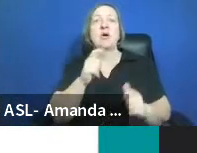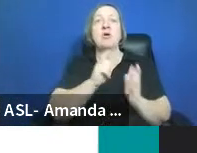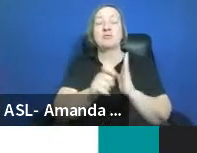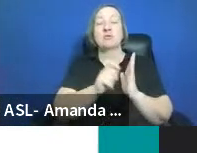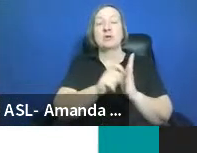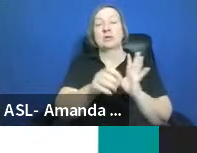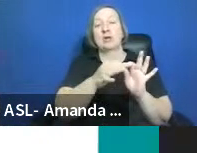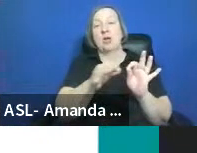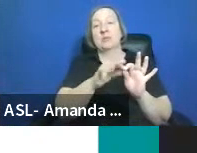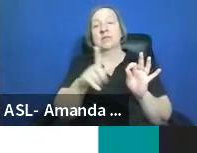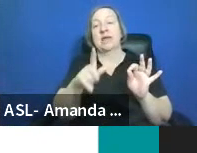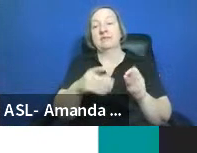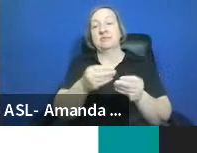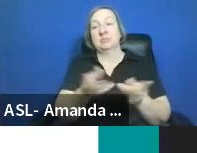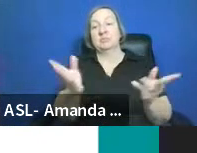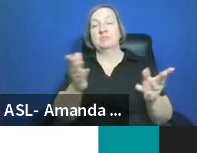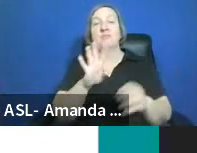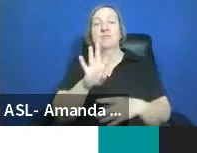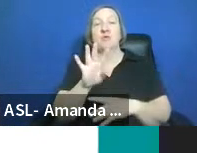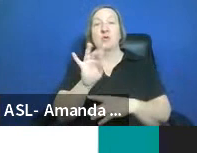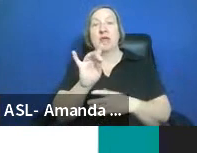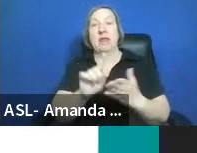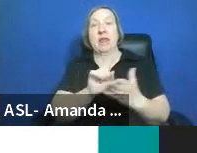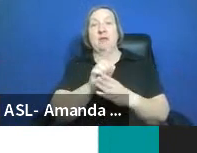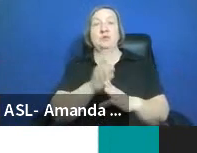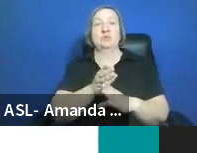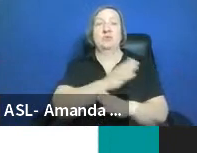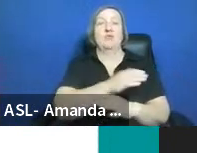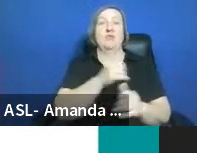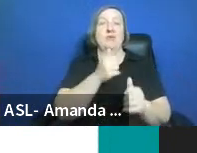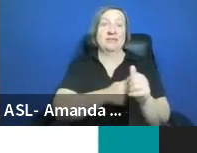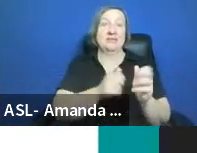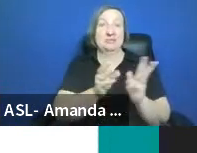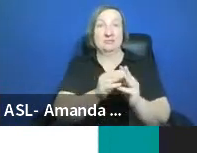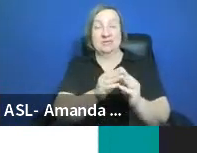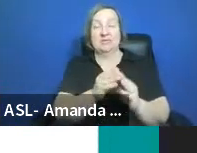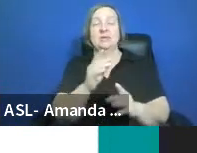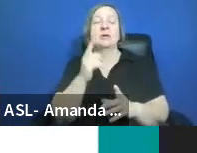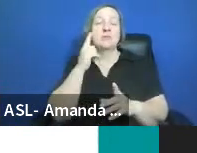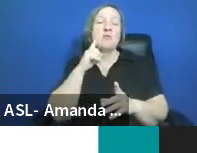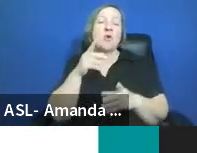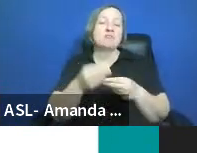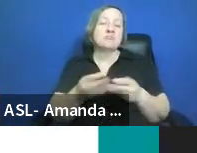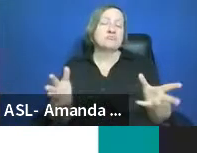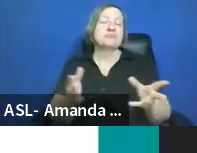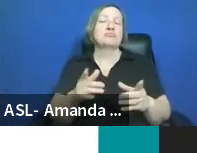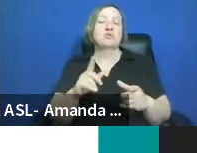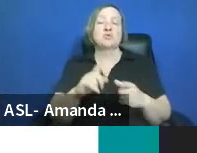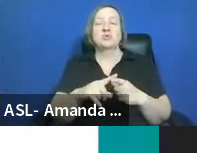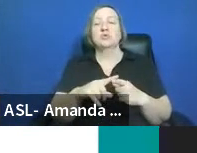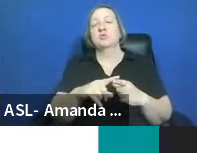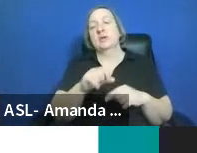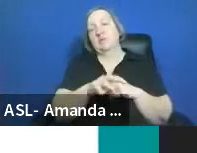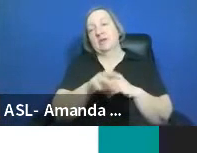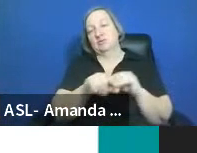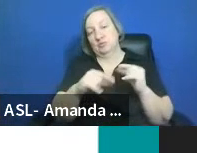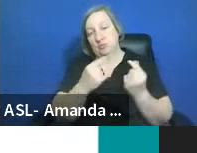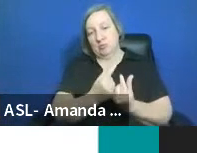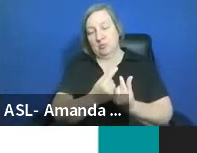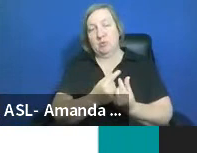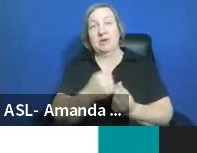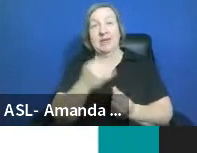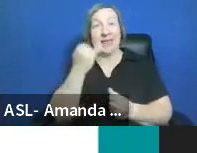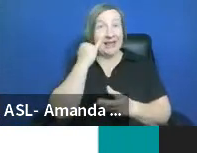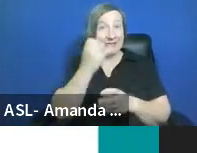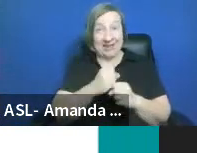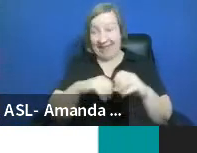prior to 48 hours in advance of each upcoming meeting in order to be distributed to advisory group members. Comments